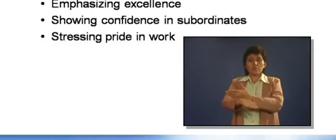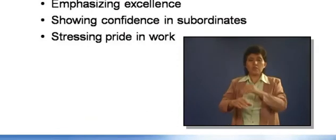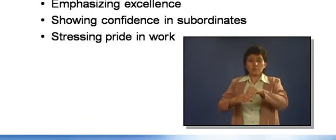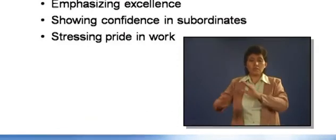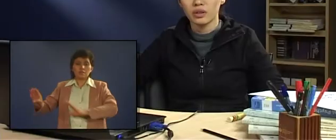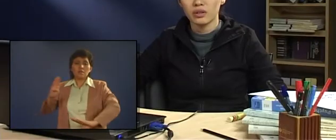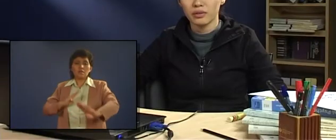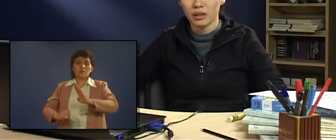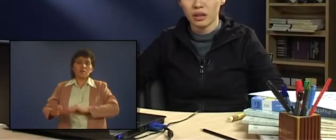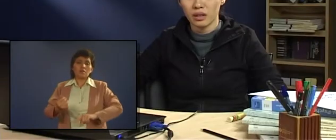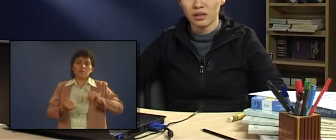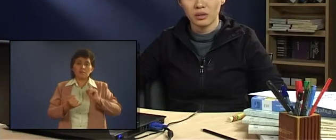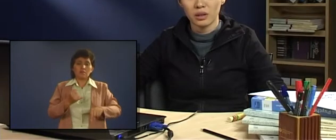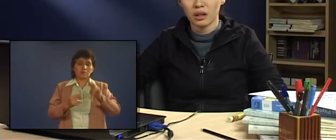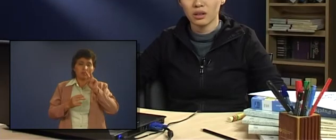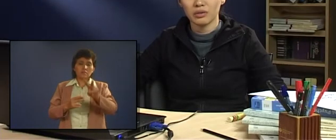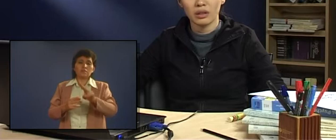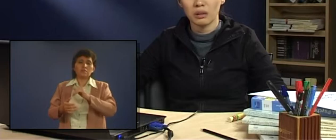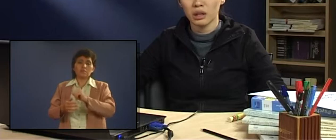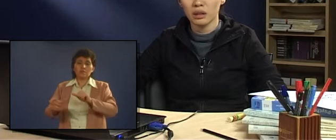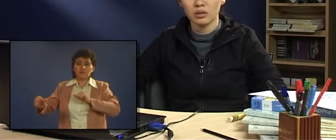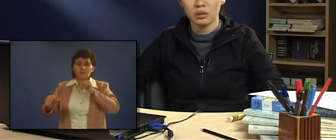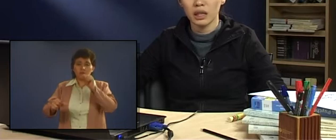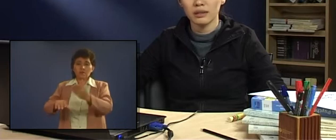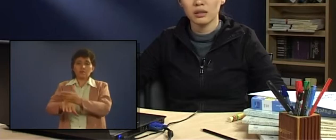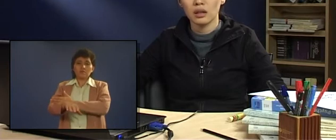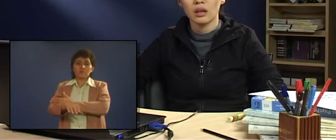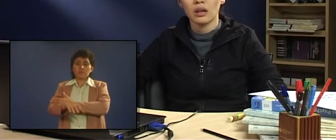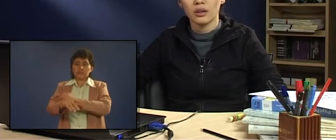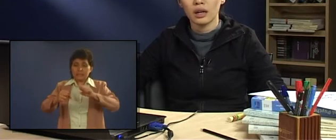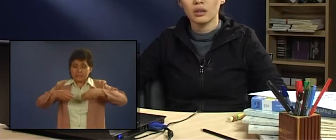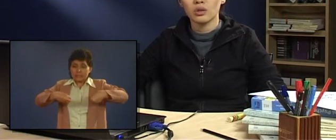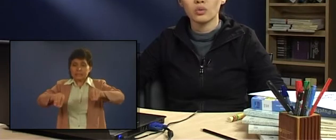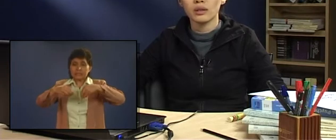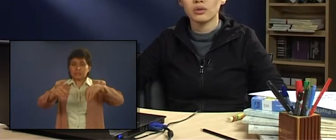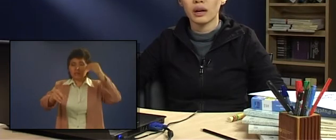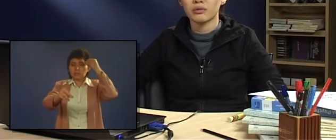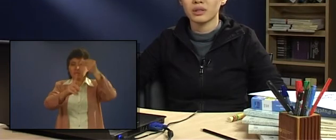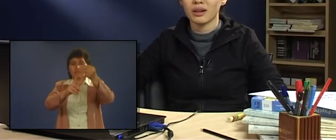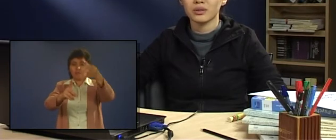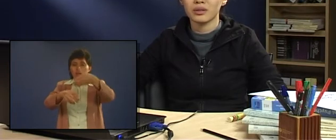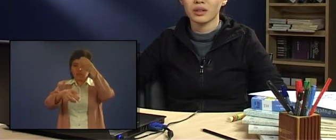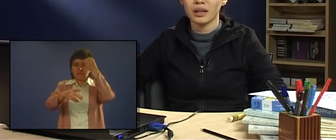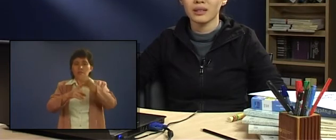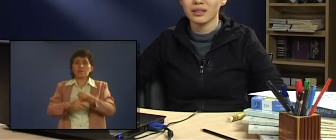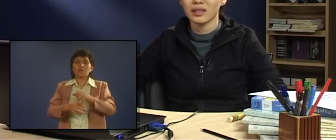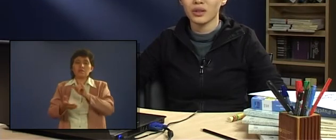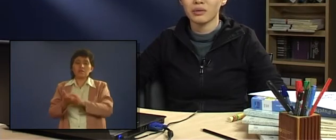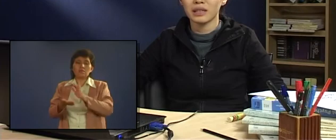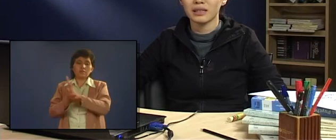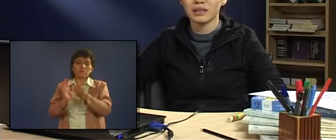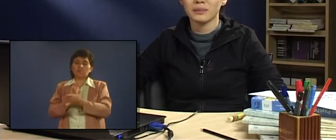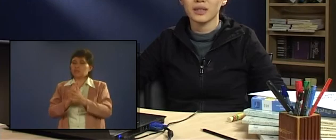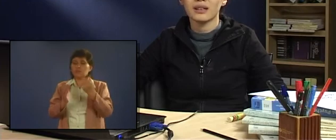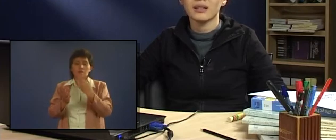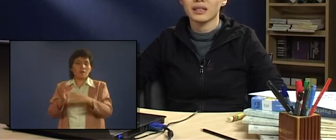achieve something you want to achieve a sales target of a million two millions okay you want to have results okay things that you